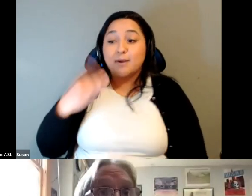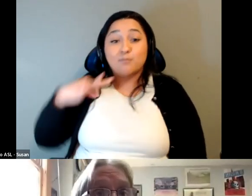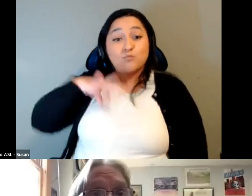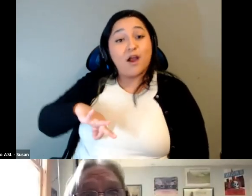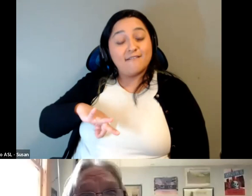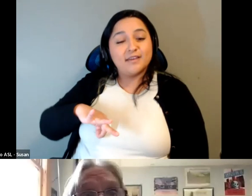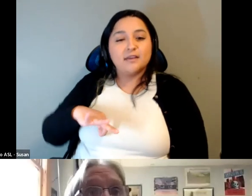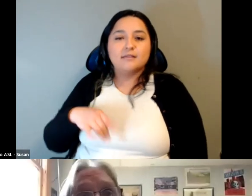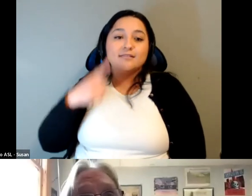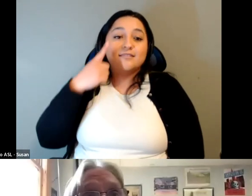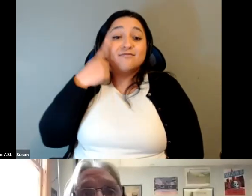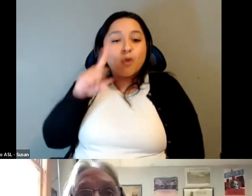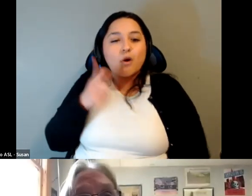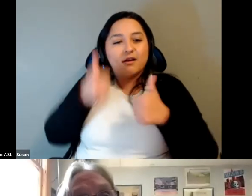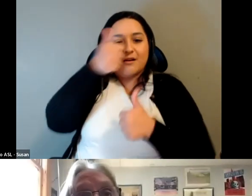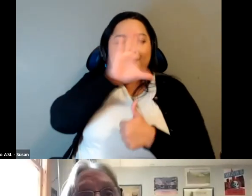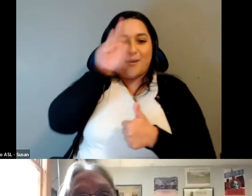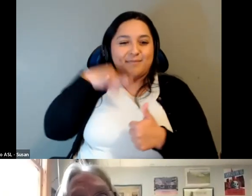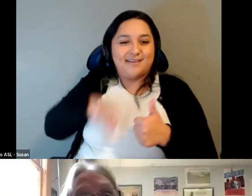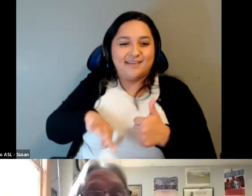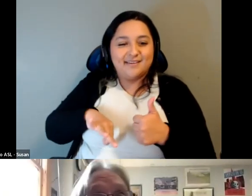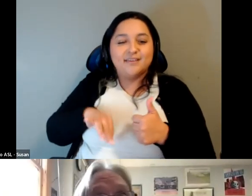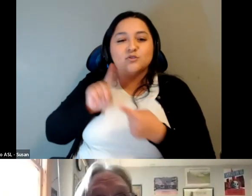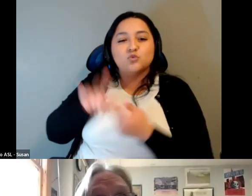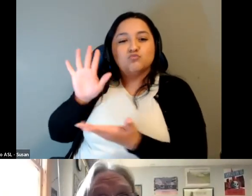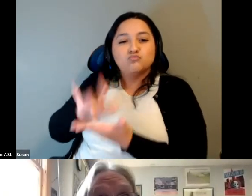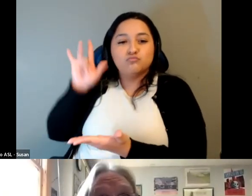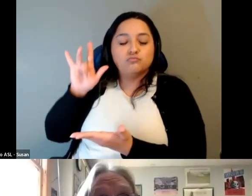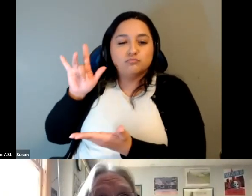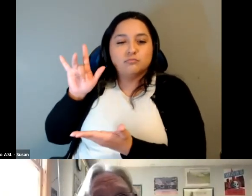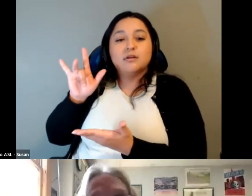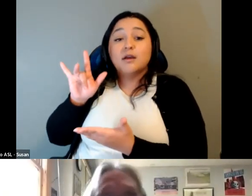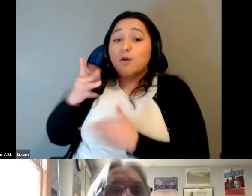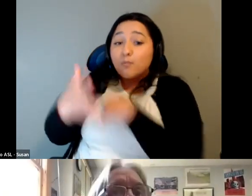some corporation off of the access for poor people to a place to live.